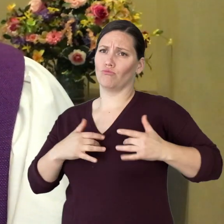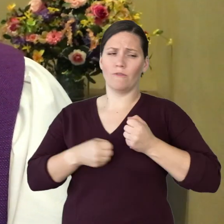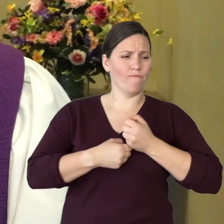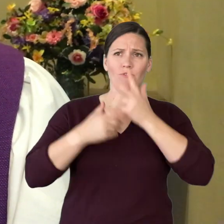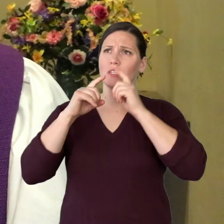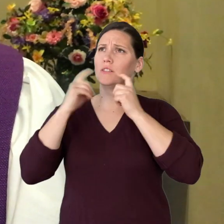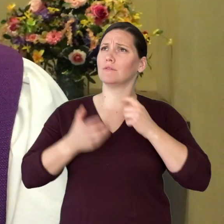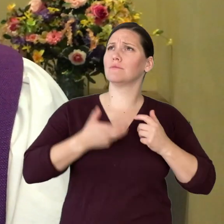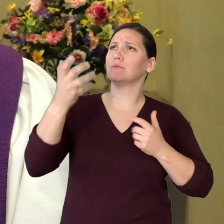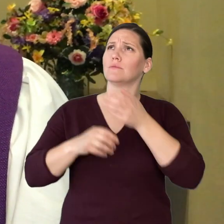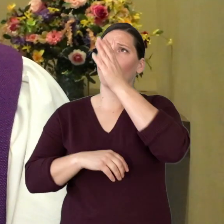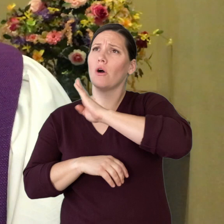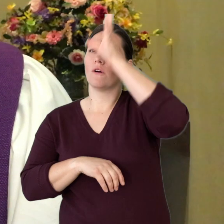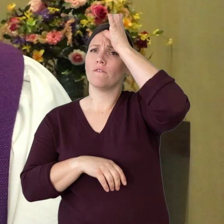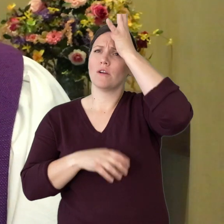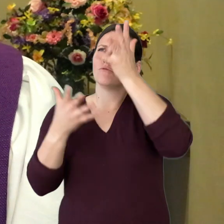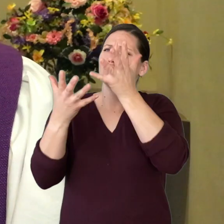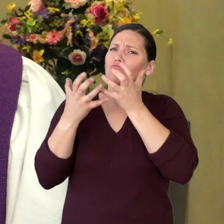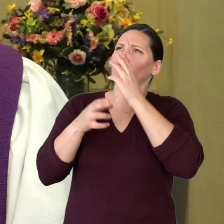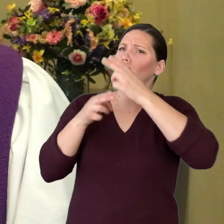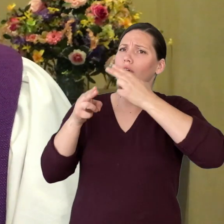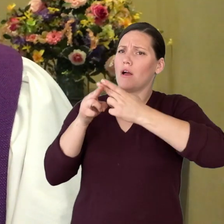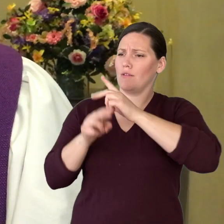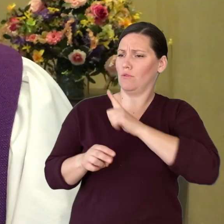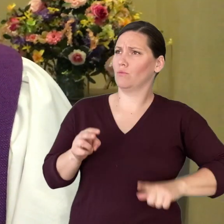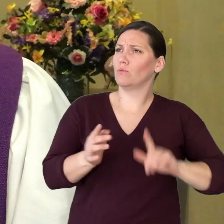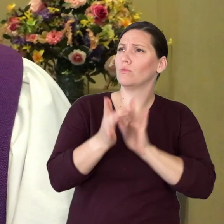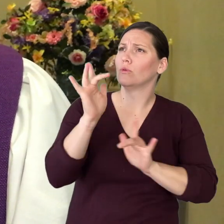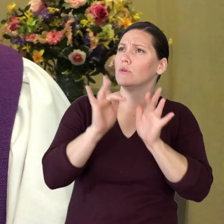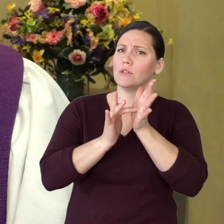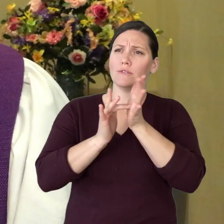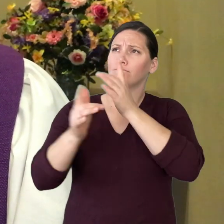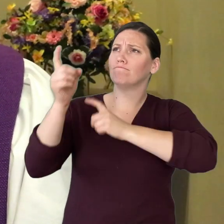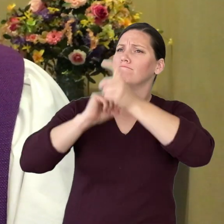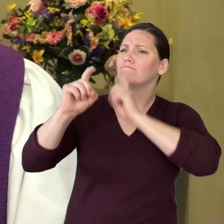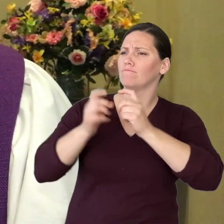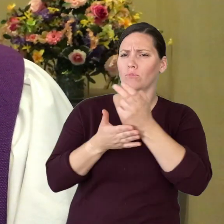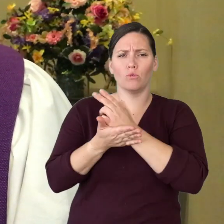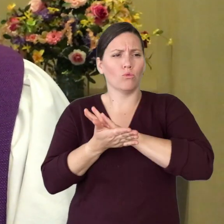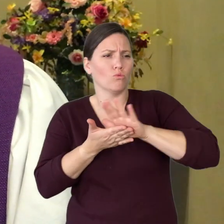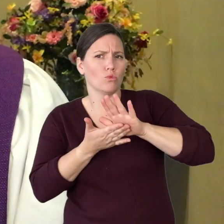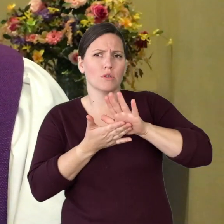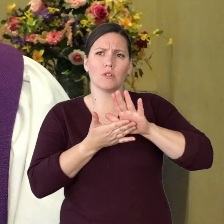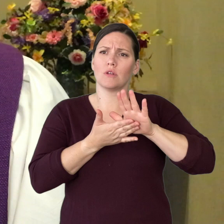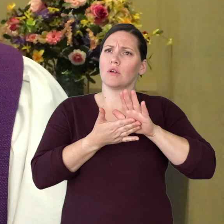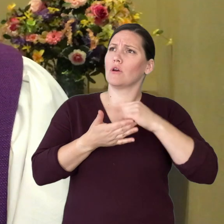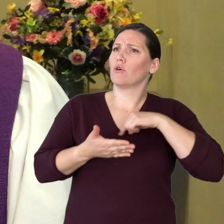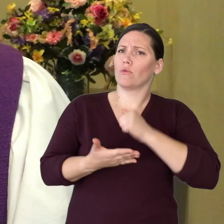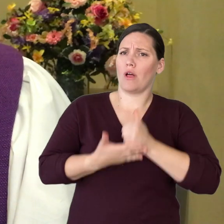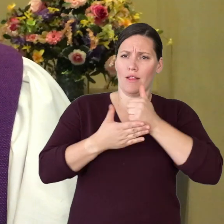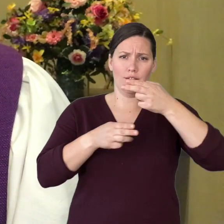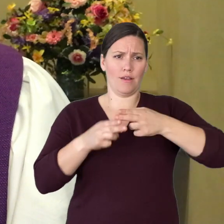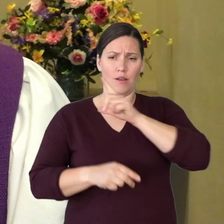our sins unto God our Father, beseeching Him in the name of our Lord Jesus Christ to grant us forgiveness. Our help